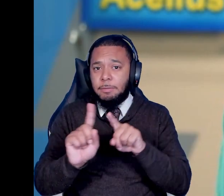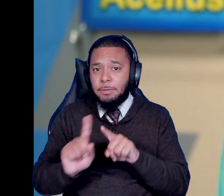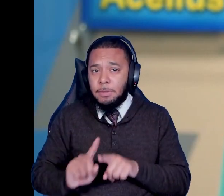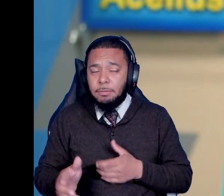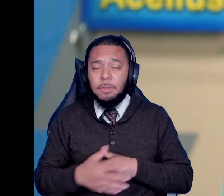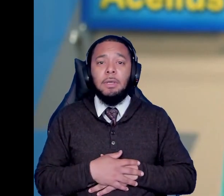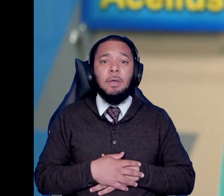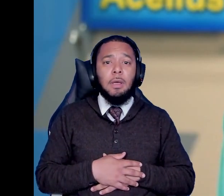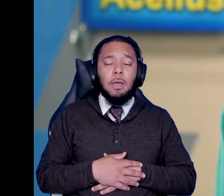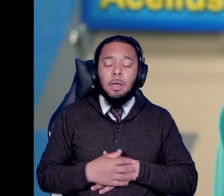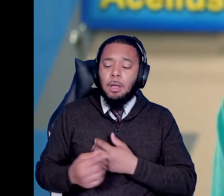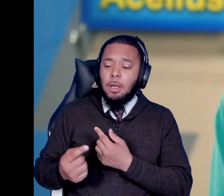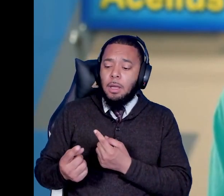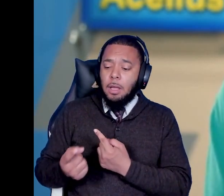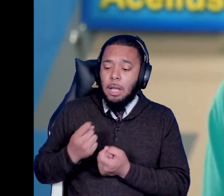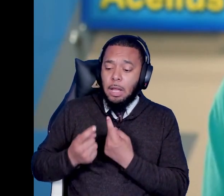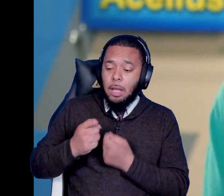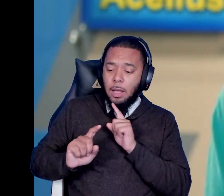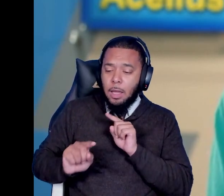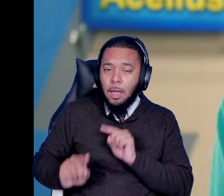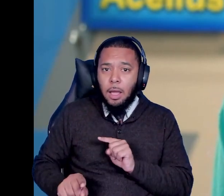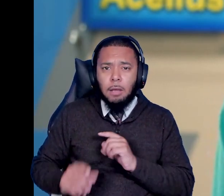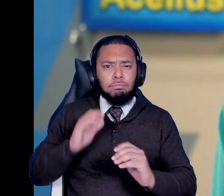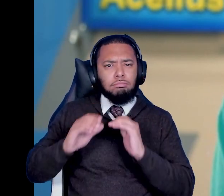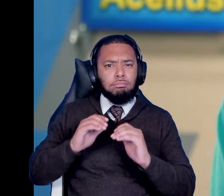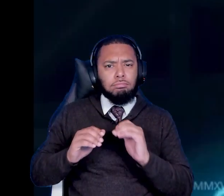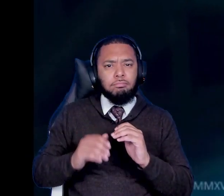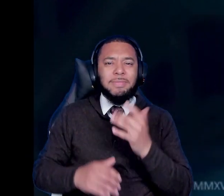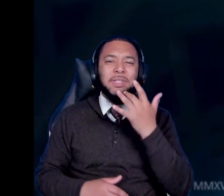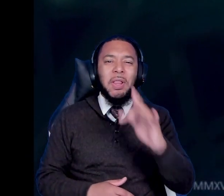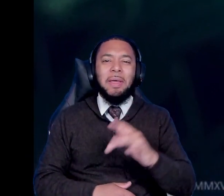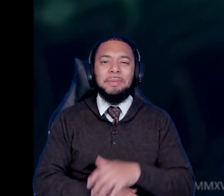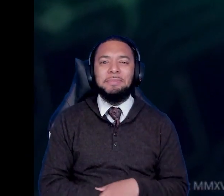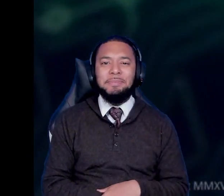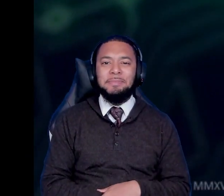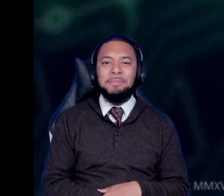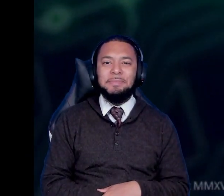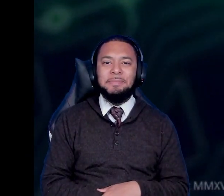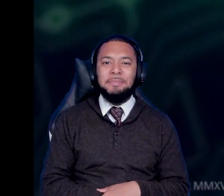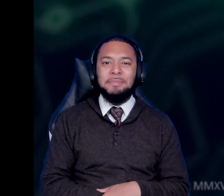questions, and have your own conversation. Good luck.